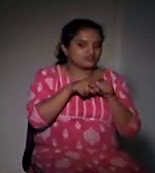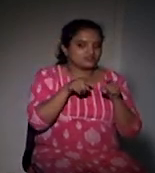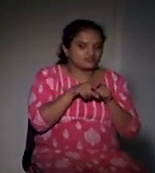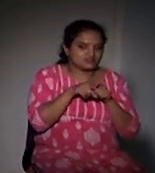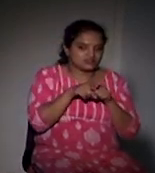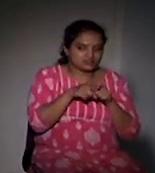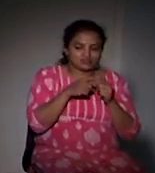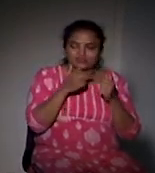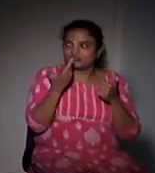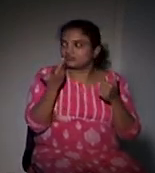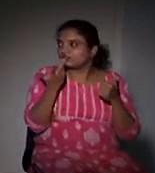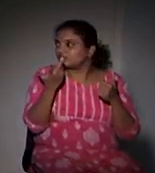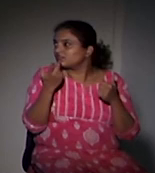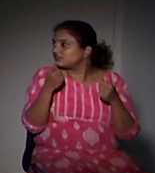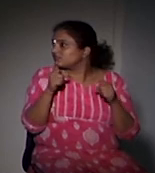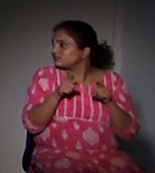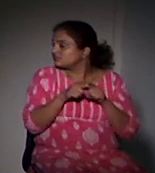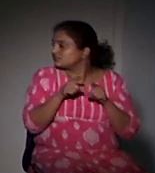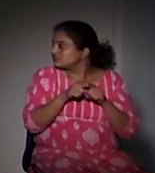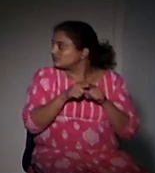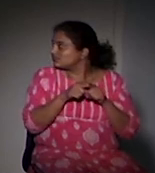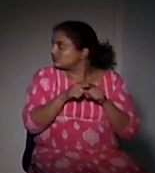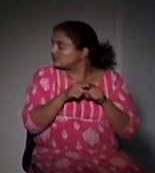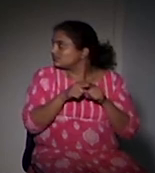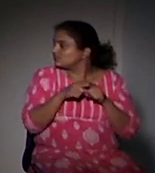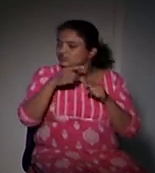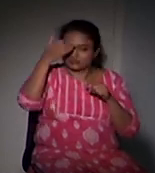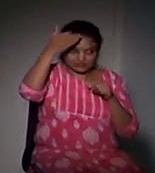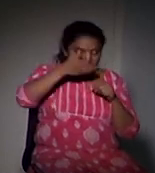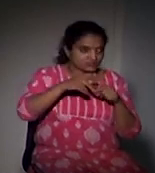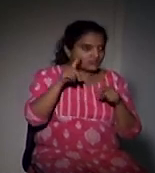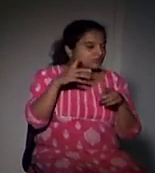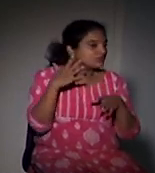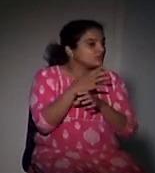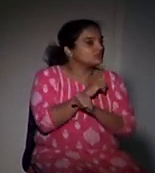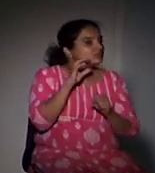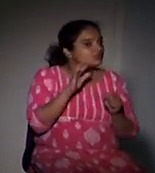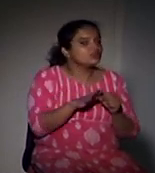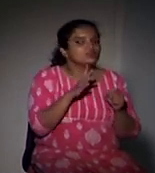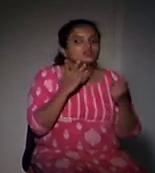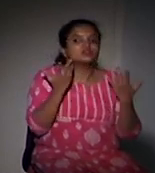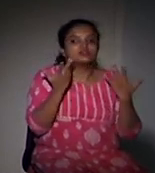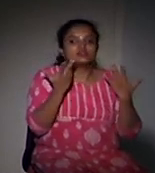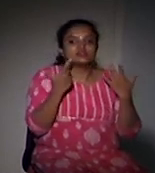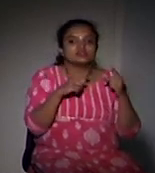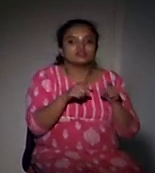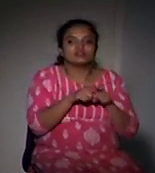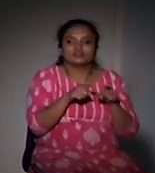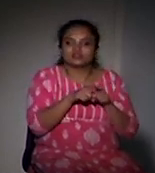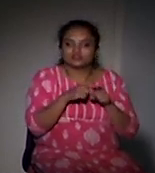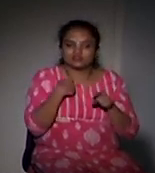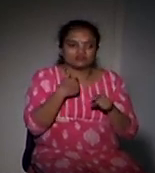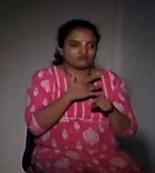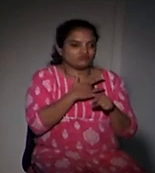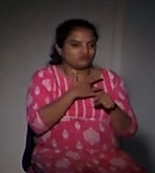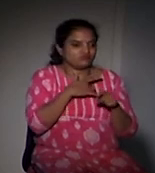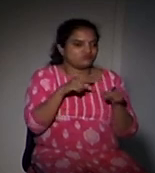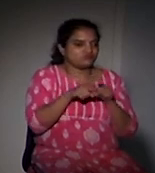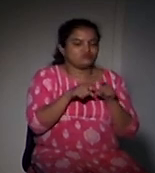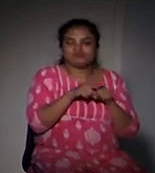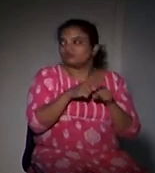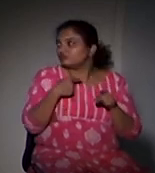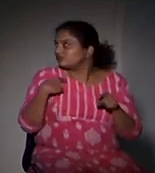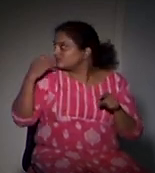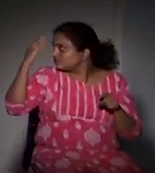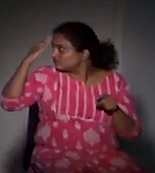place. And a lot of the tiles painted over, not all of them, but rather a sorry sight, actually. And you know,